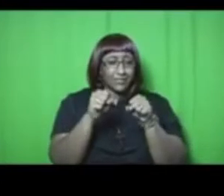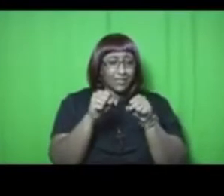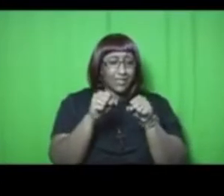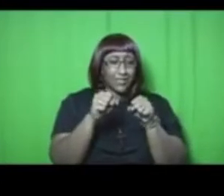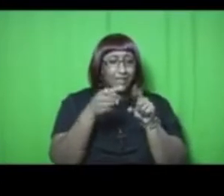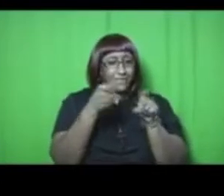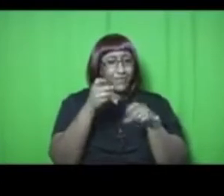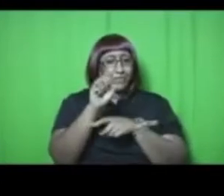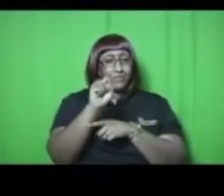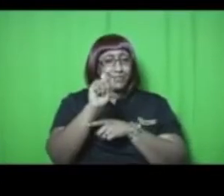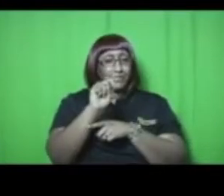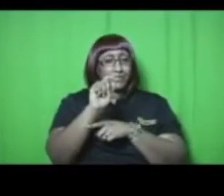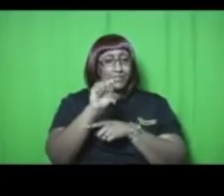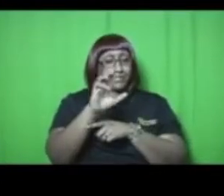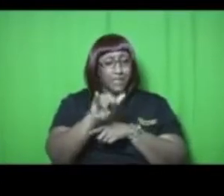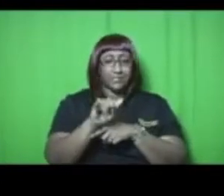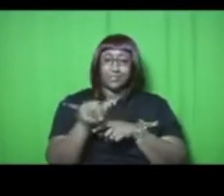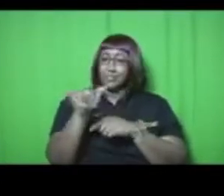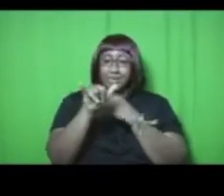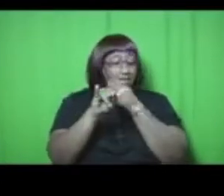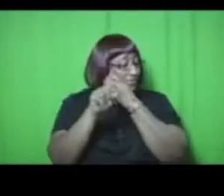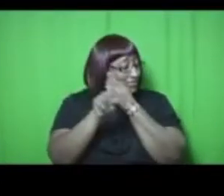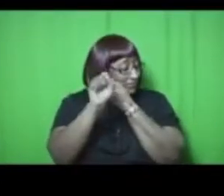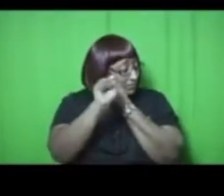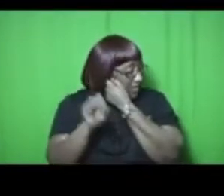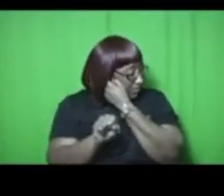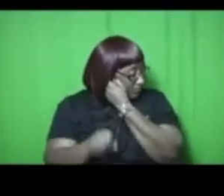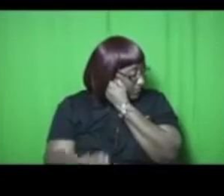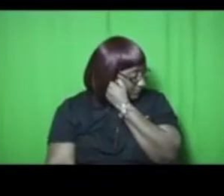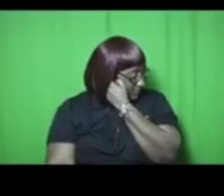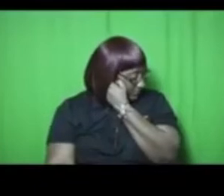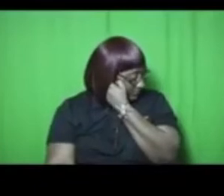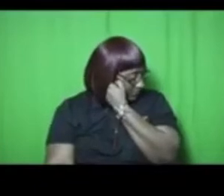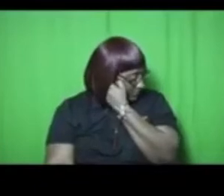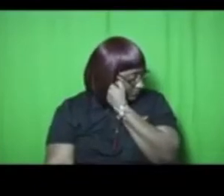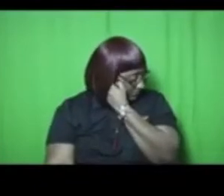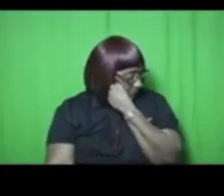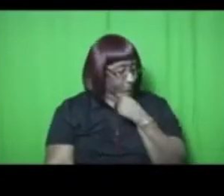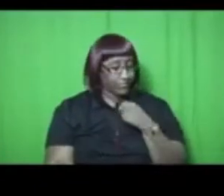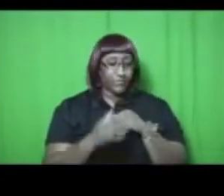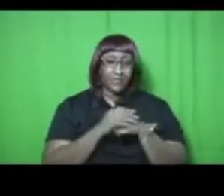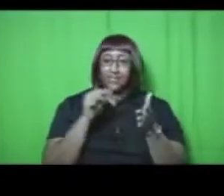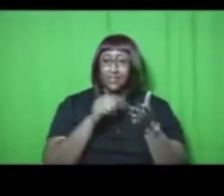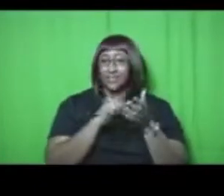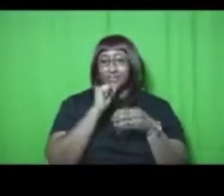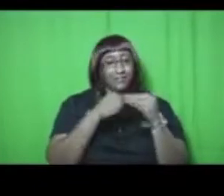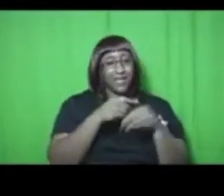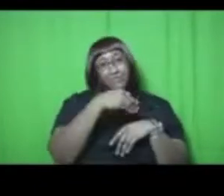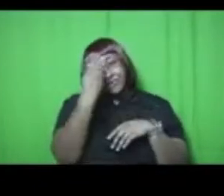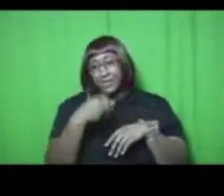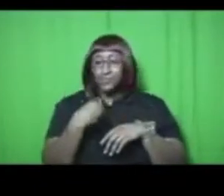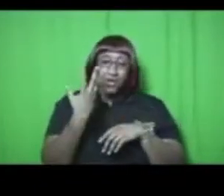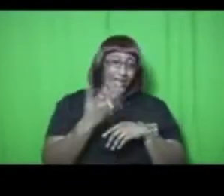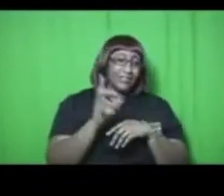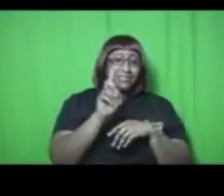Stacey Abrams and they did the same thing in Michigan and they did the same thing in Wisconsin. And this is not about black and white, it's not